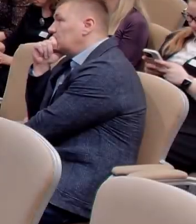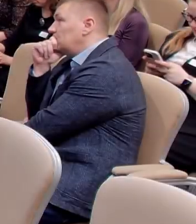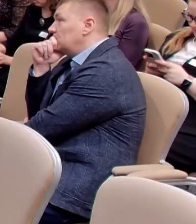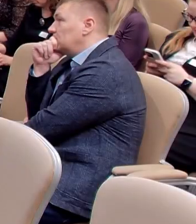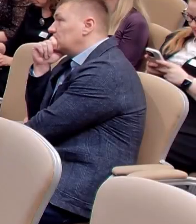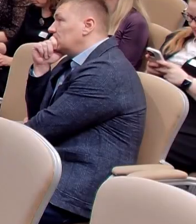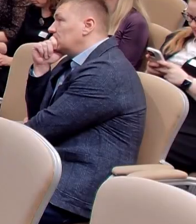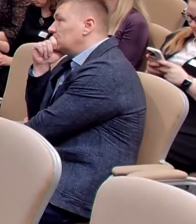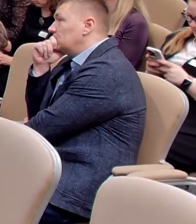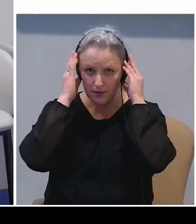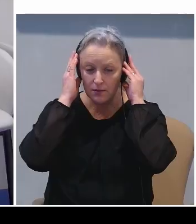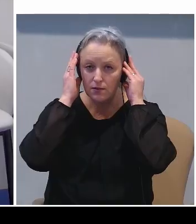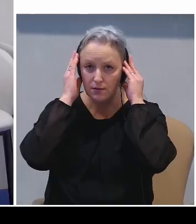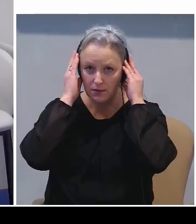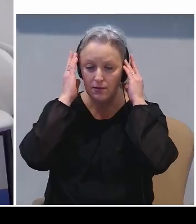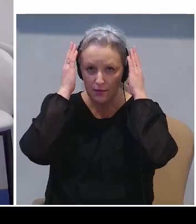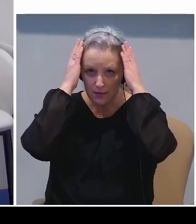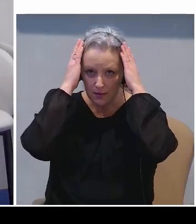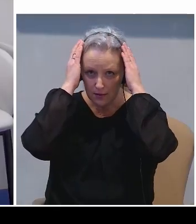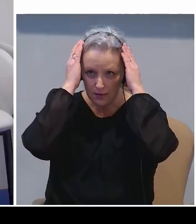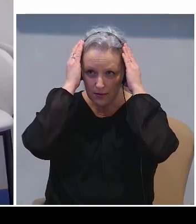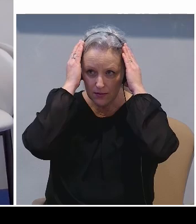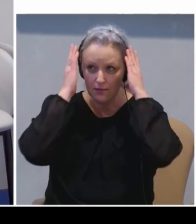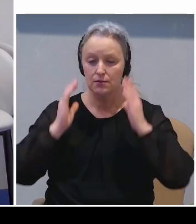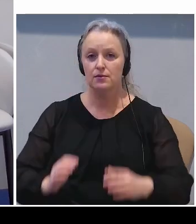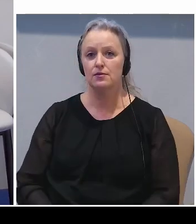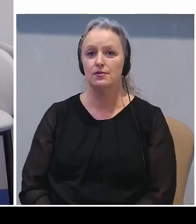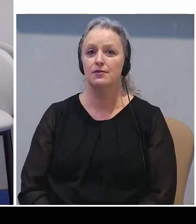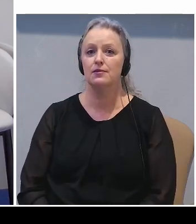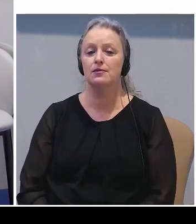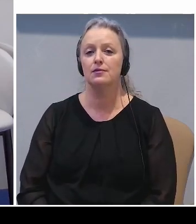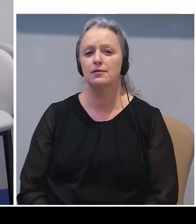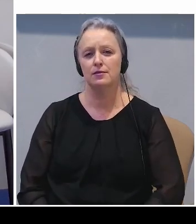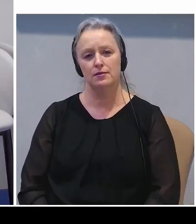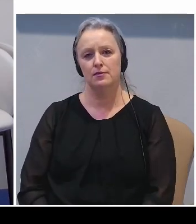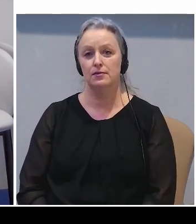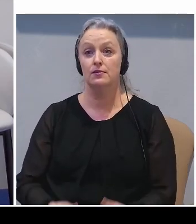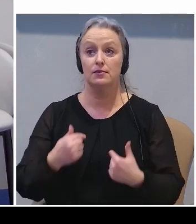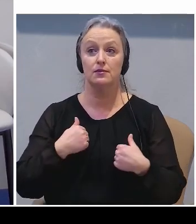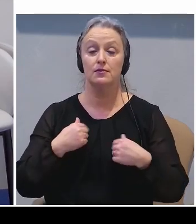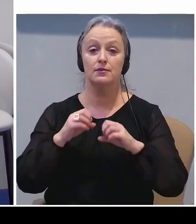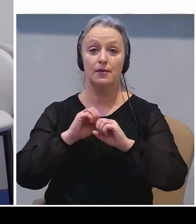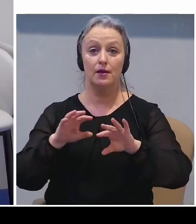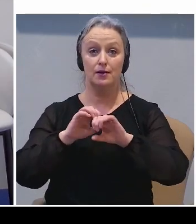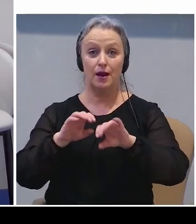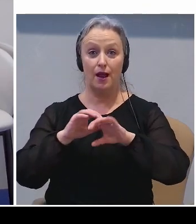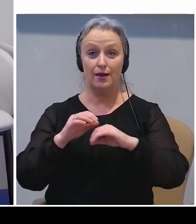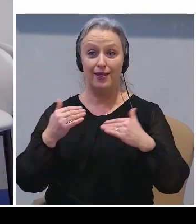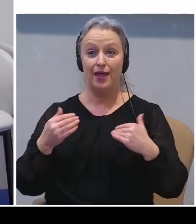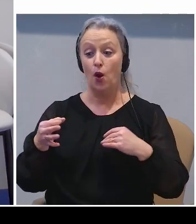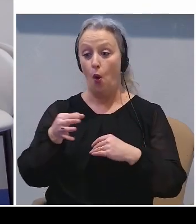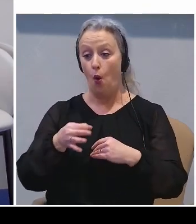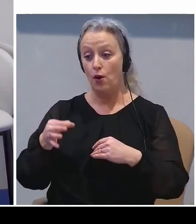I would like to focus my presentation, just a very brief presentation of what is the organization where I work, and the reason we were invited is